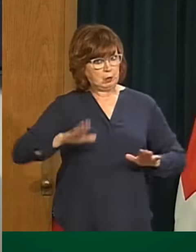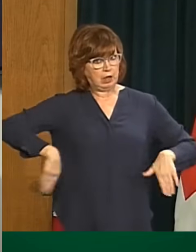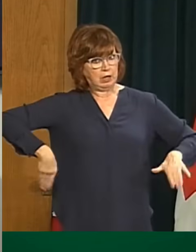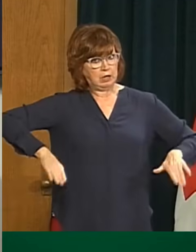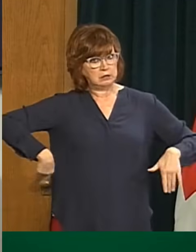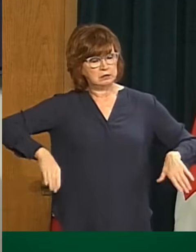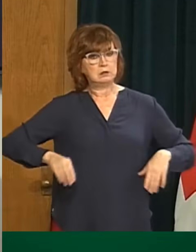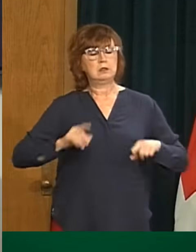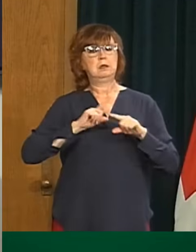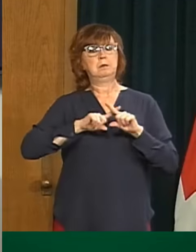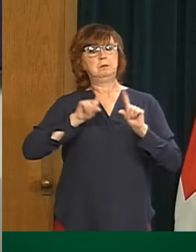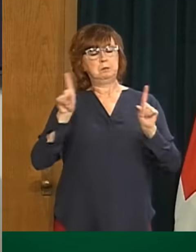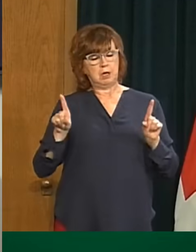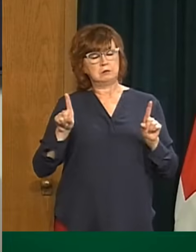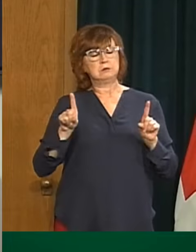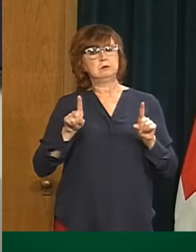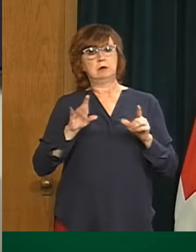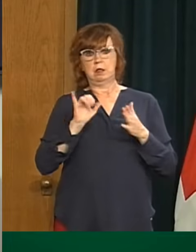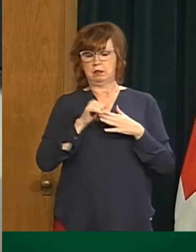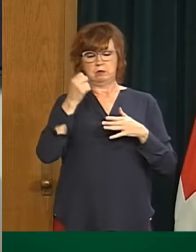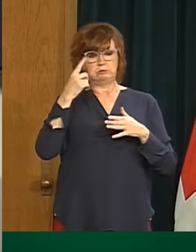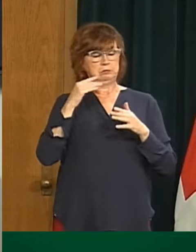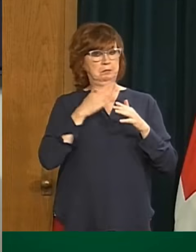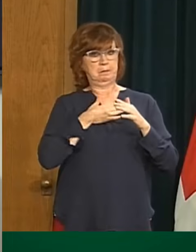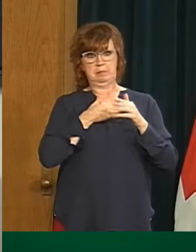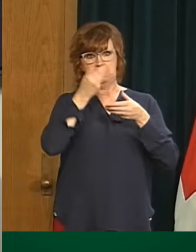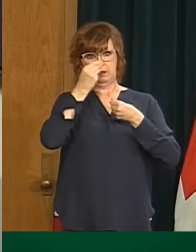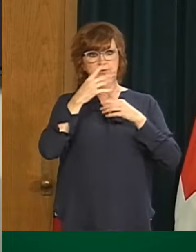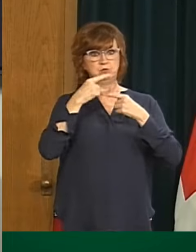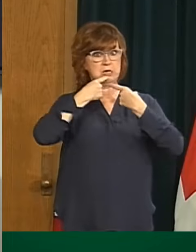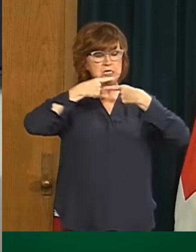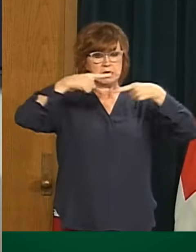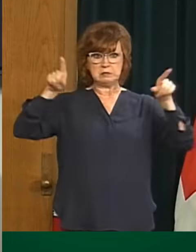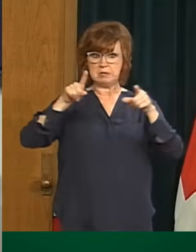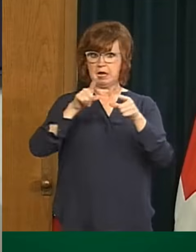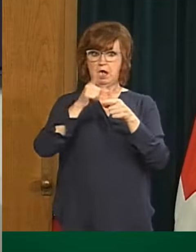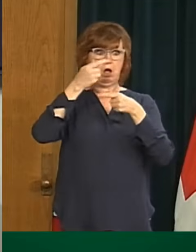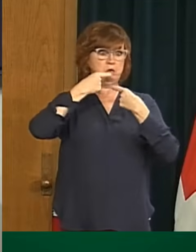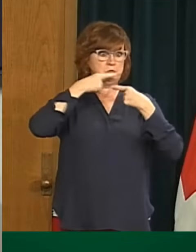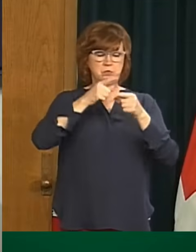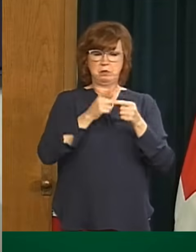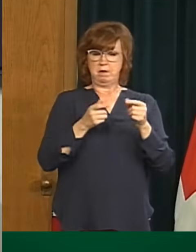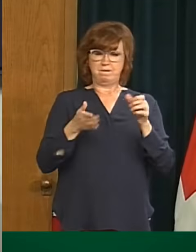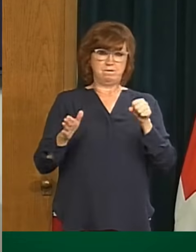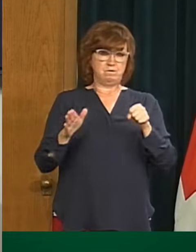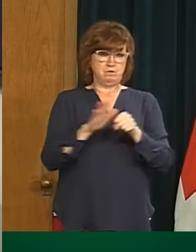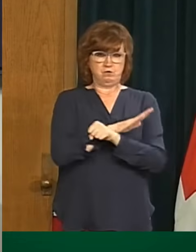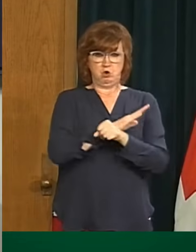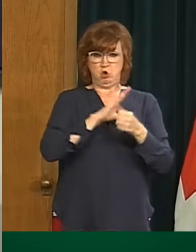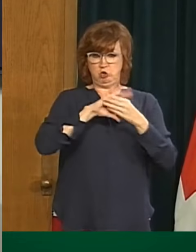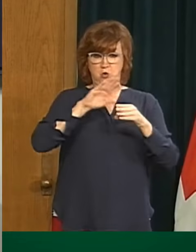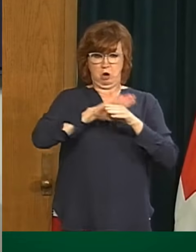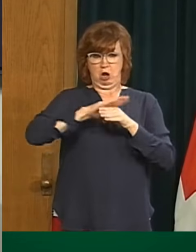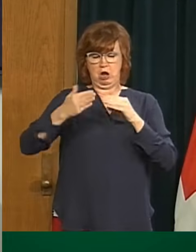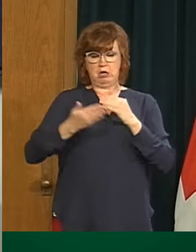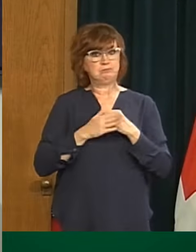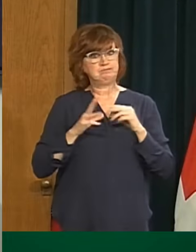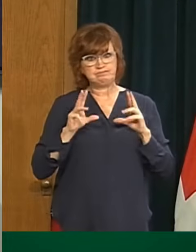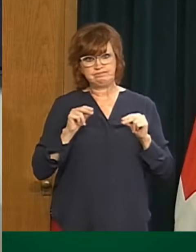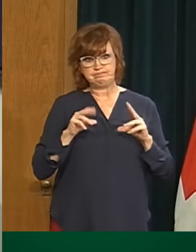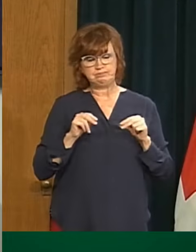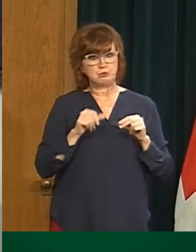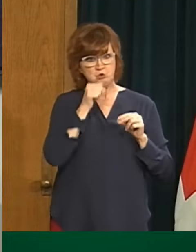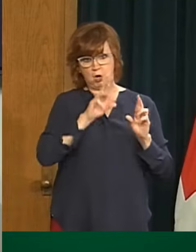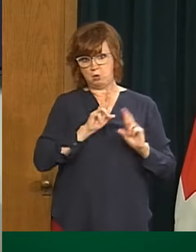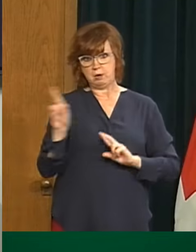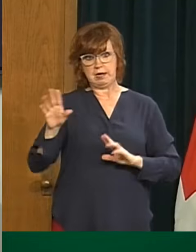evolve. So I want to apologize in advance that we will have limited information on the news conference, but we will likely have the opportunity to follow up later